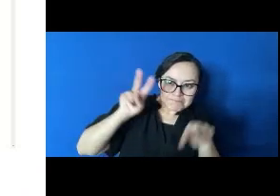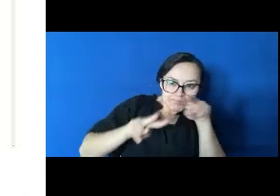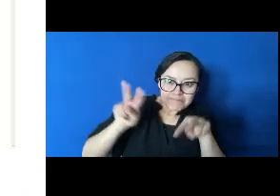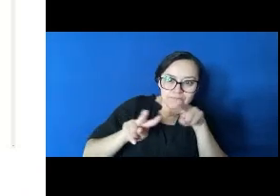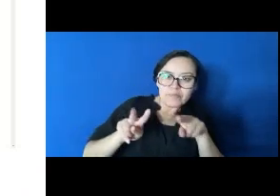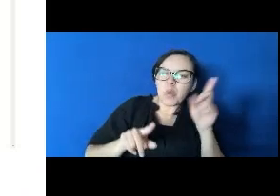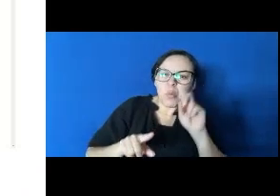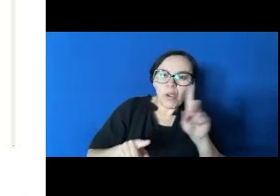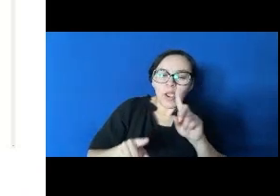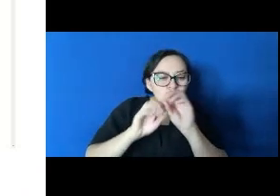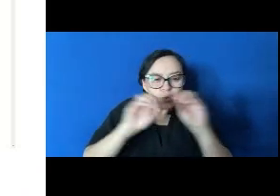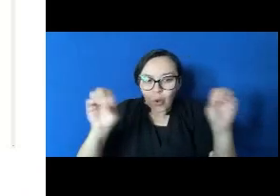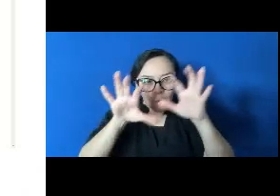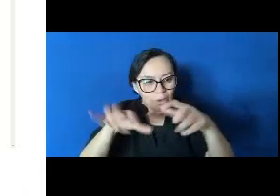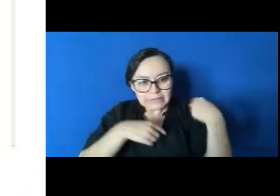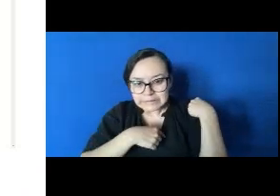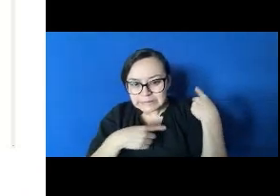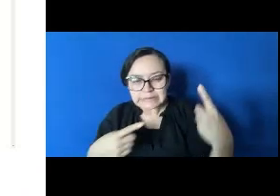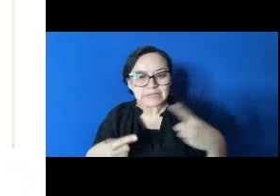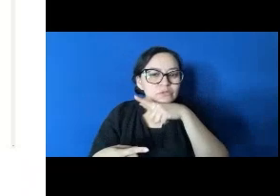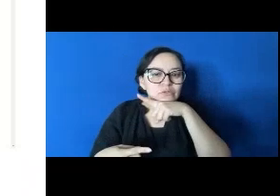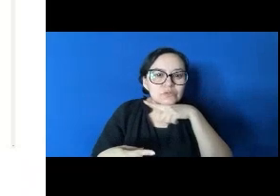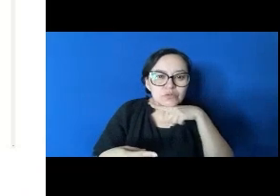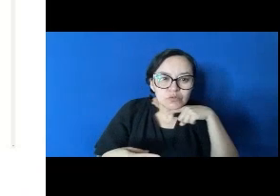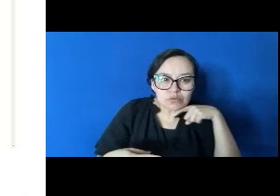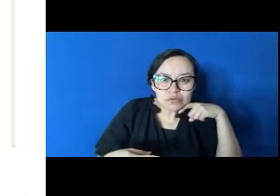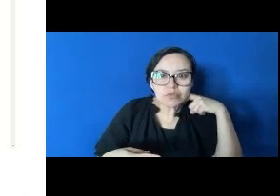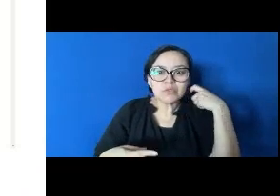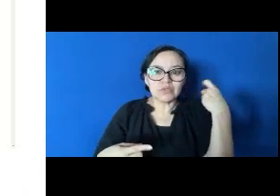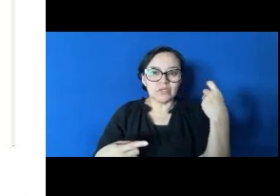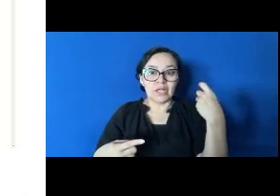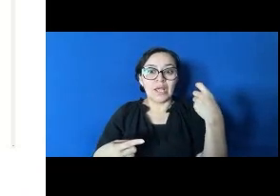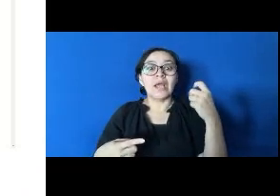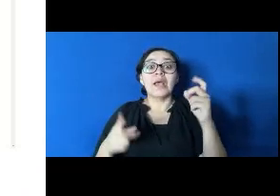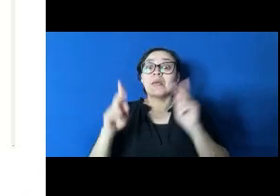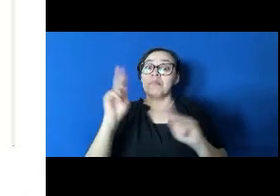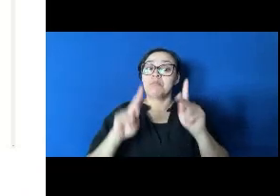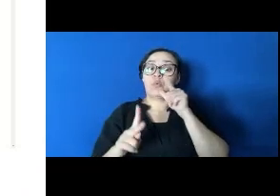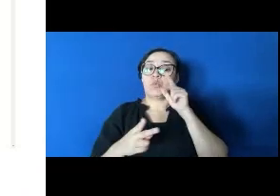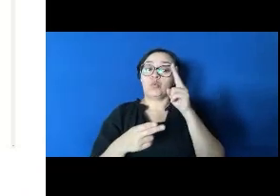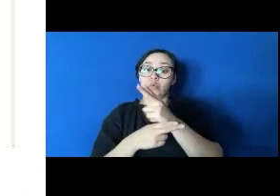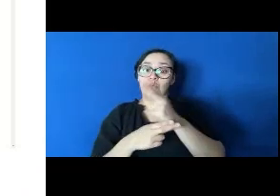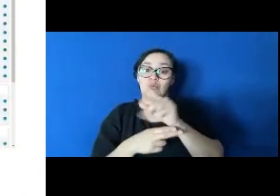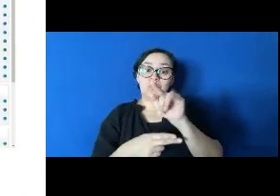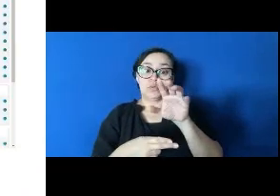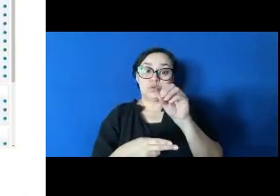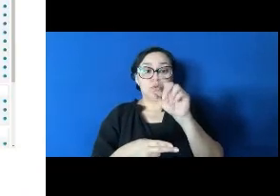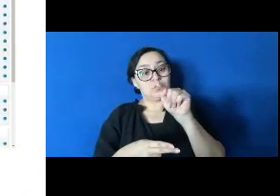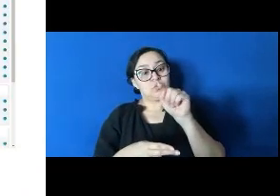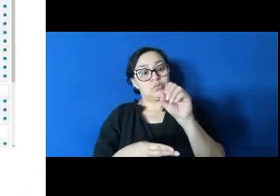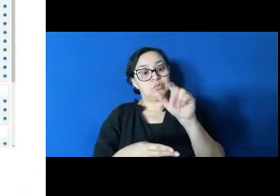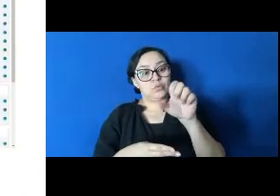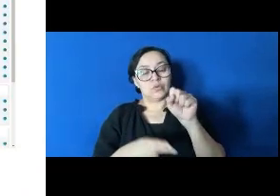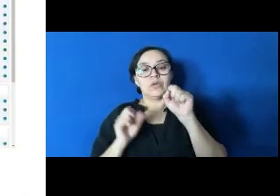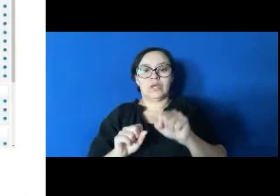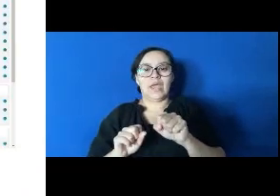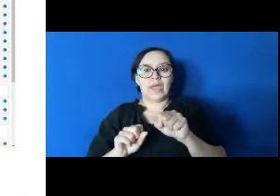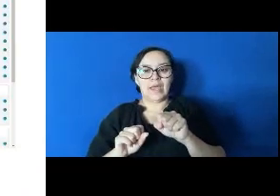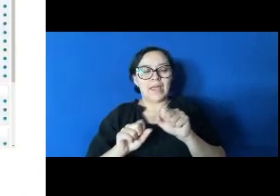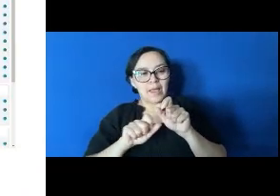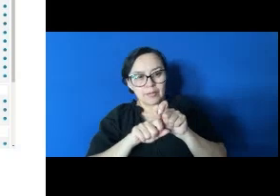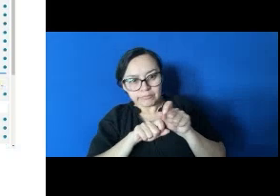ciudadana. Y los usuarios for pueden enviar informes de sequía, users y no that can solamente then de sequía, send sino de las reports condiciones on actuales drought, en su but área, más also on the lluvia,